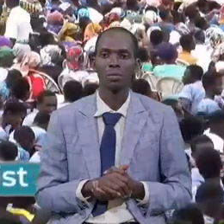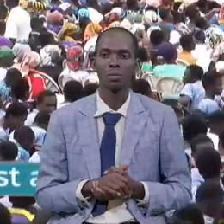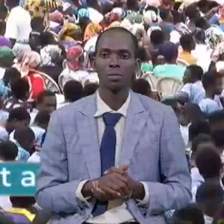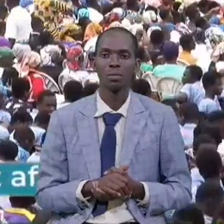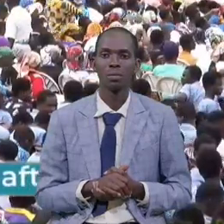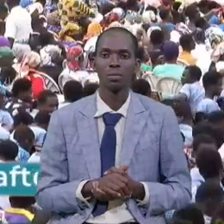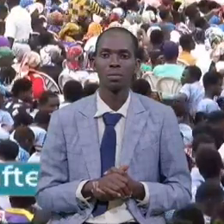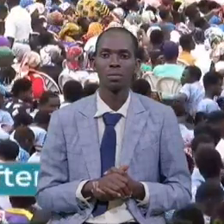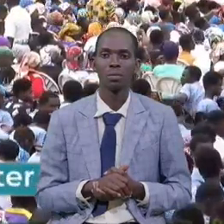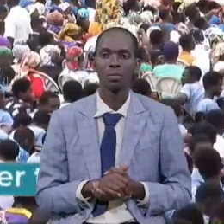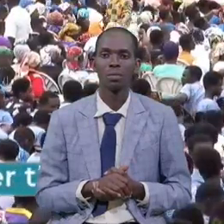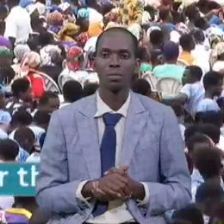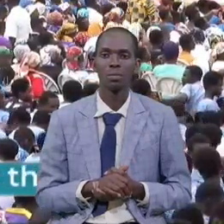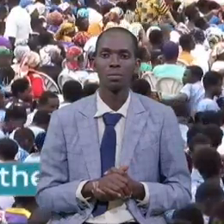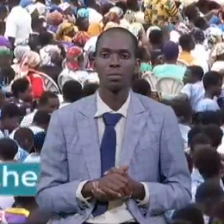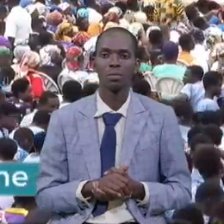the VIP stand,